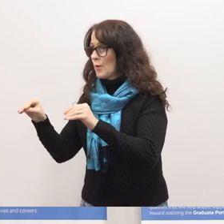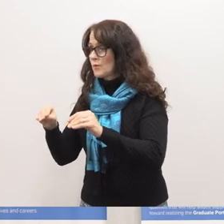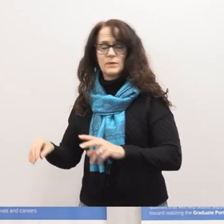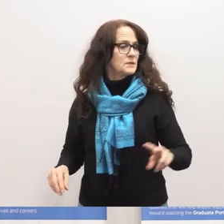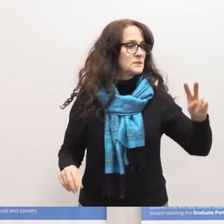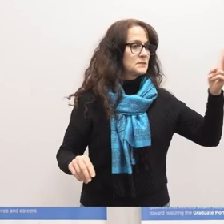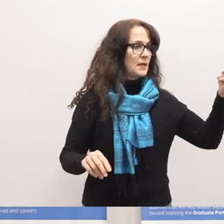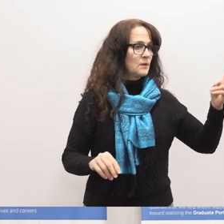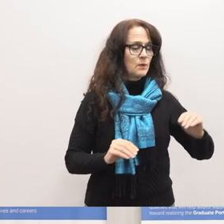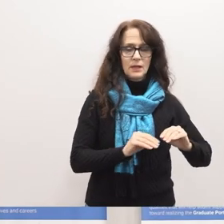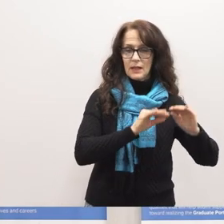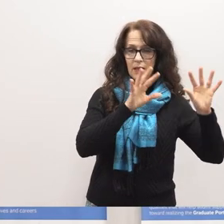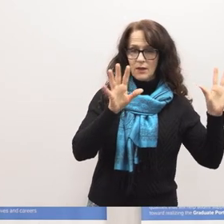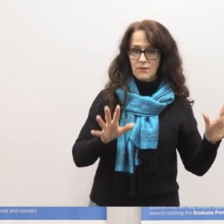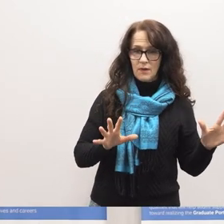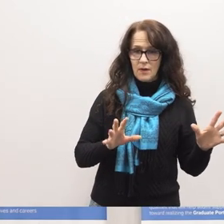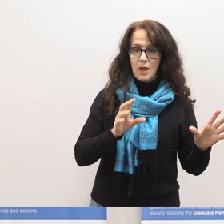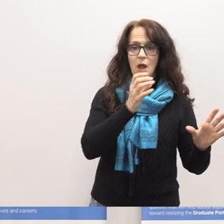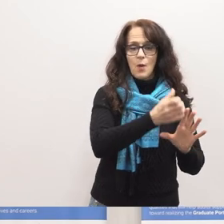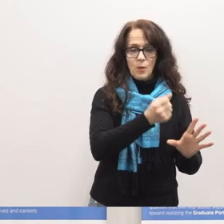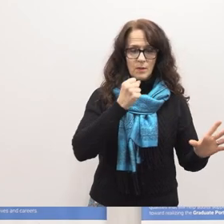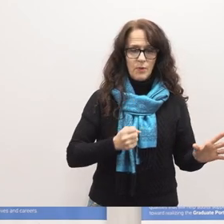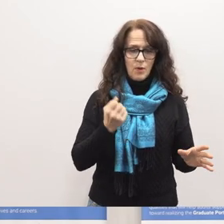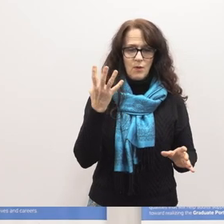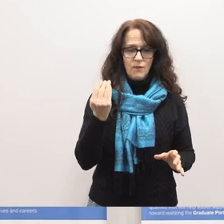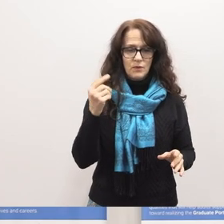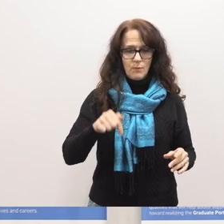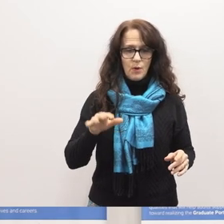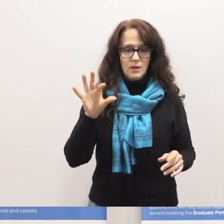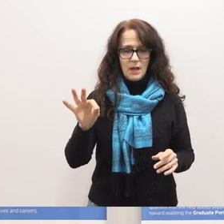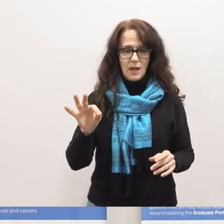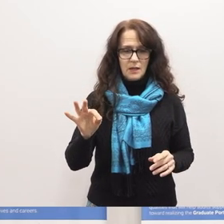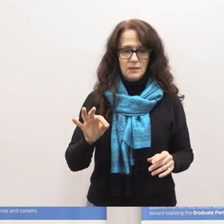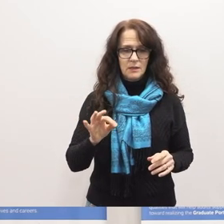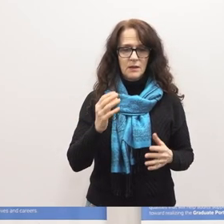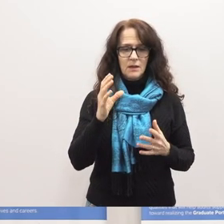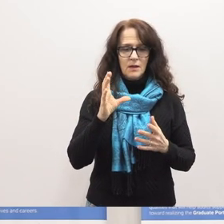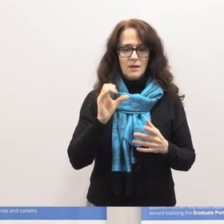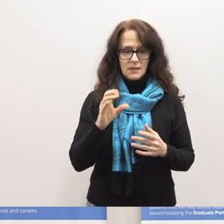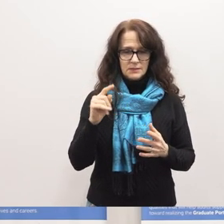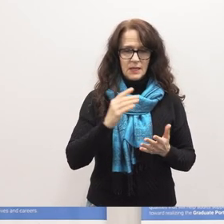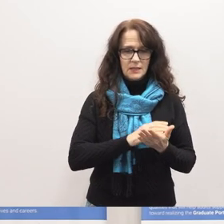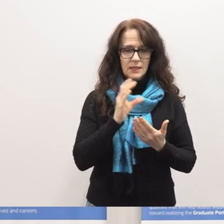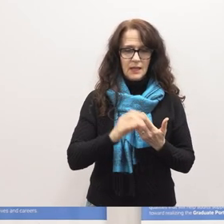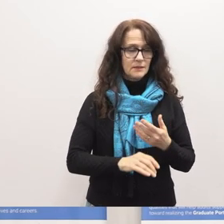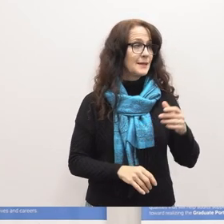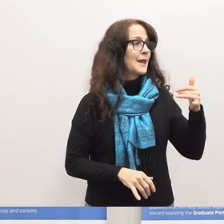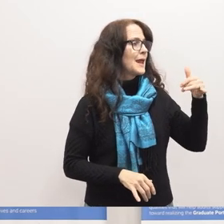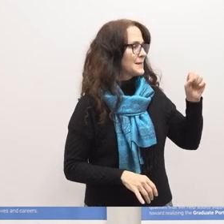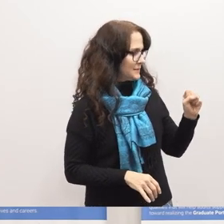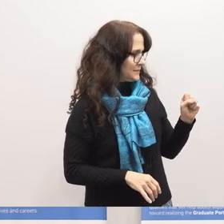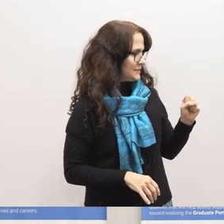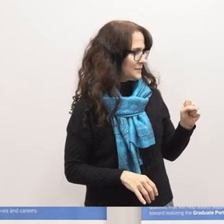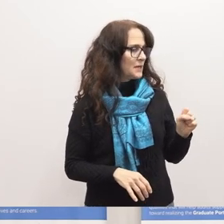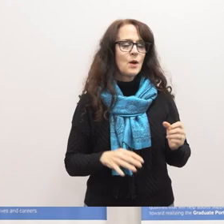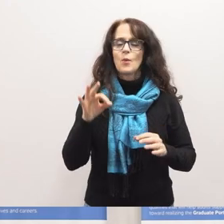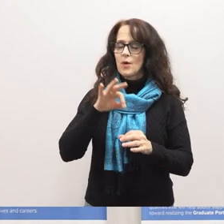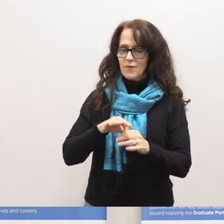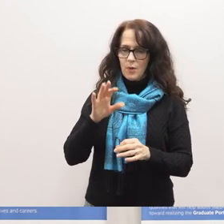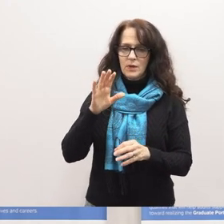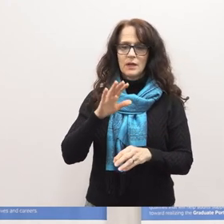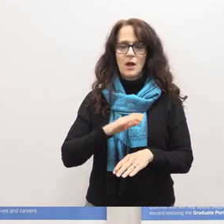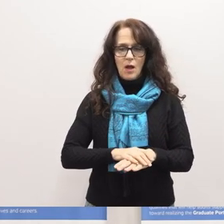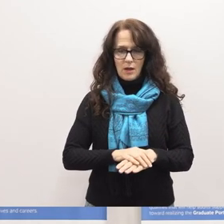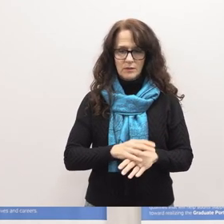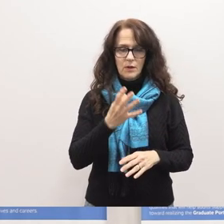Second, with just clarification that we did pull item 14.9 from the consent calendar. Yes. So what we are voting on